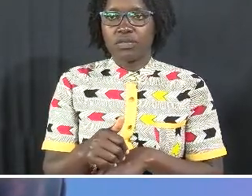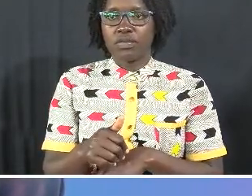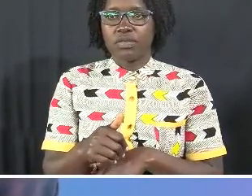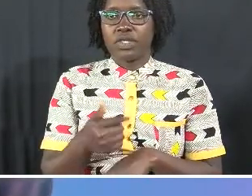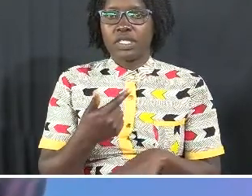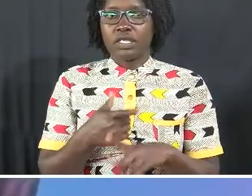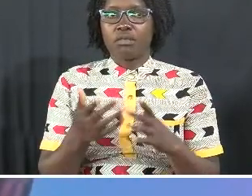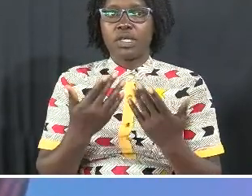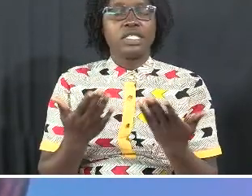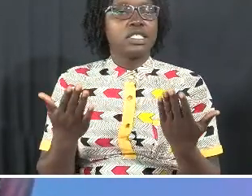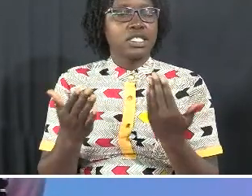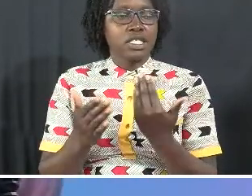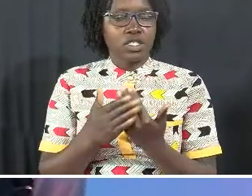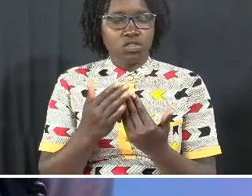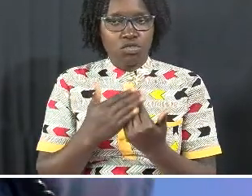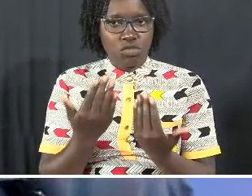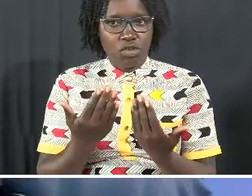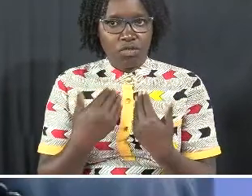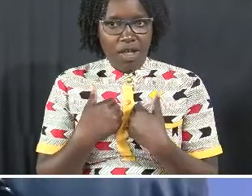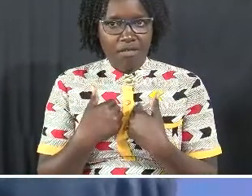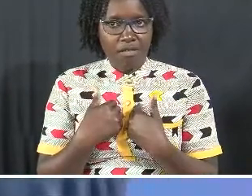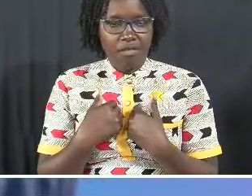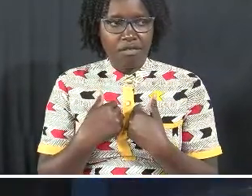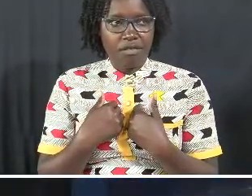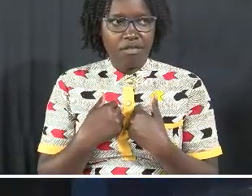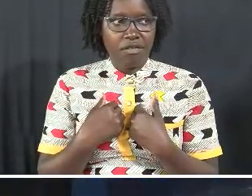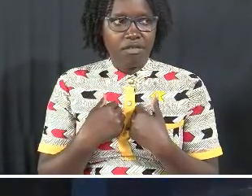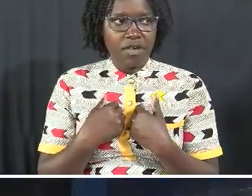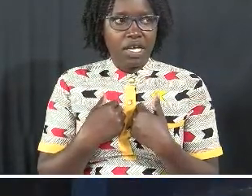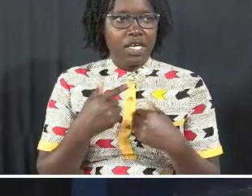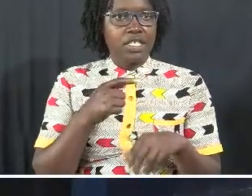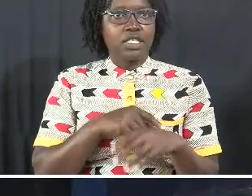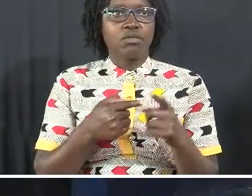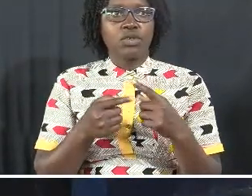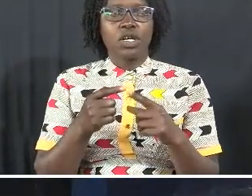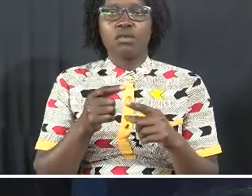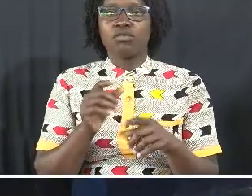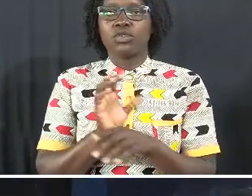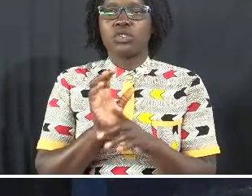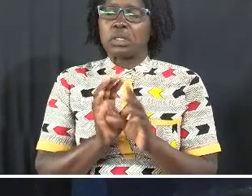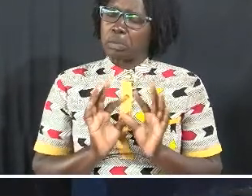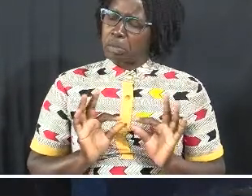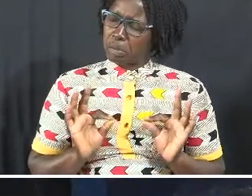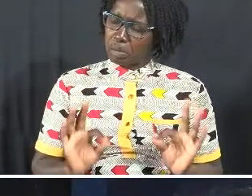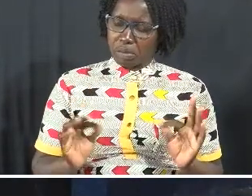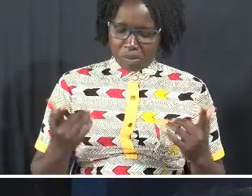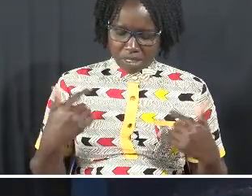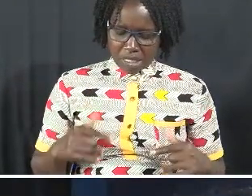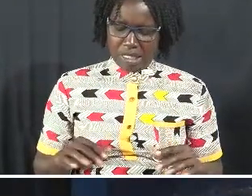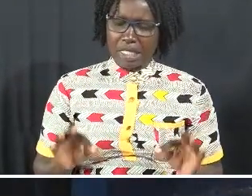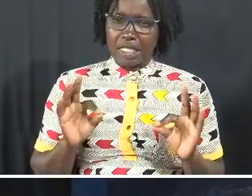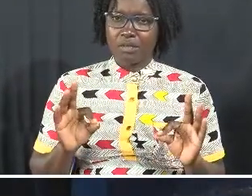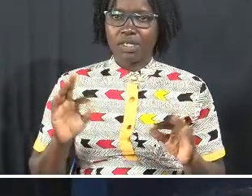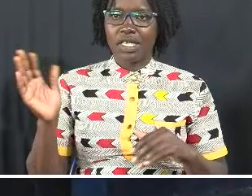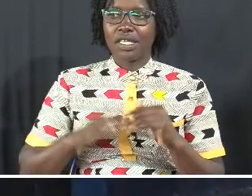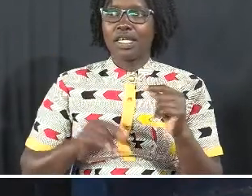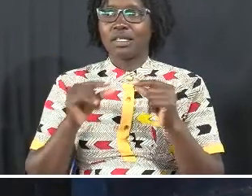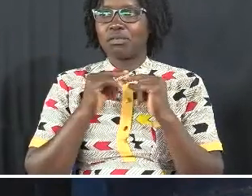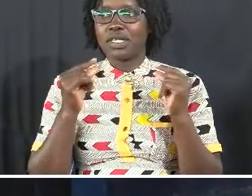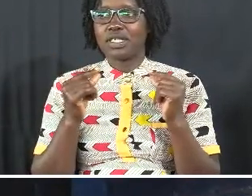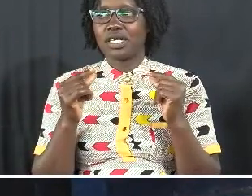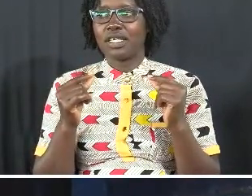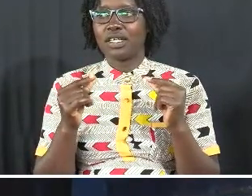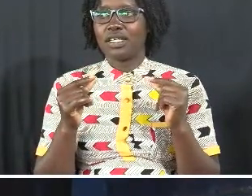has things to take care of. And when you come to church, you are smartly dressed, much smarter than even our pastor.